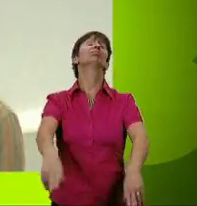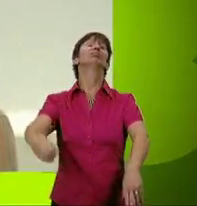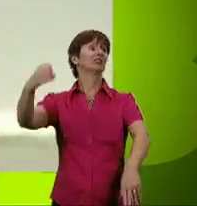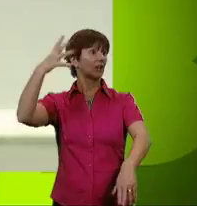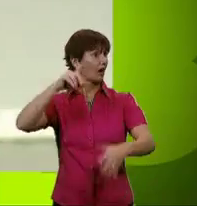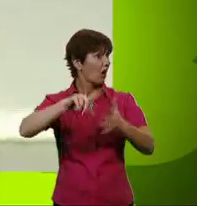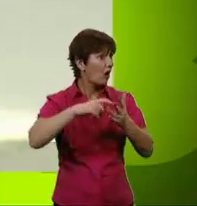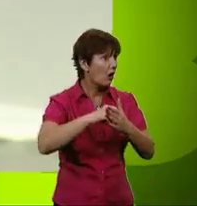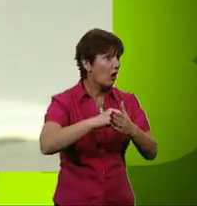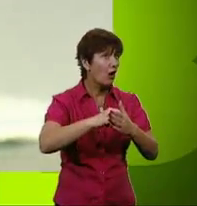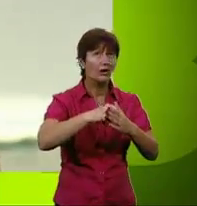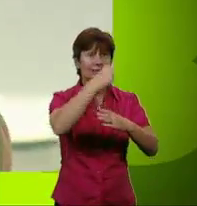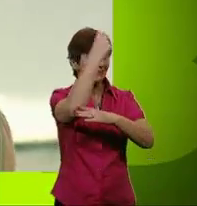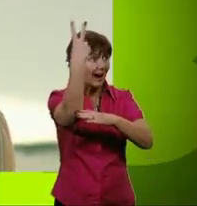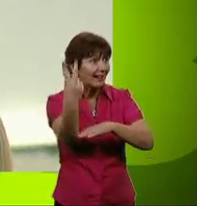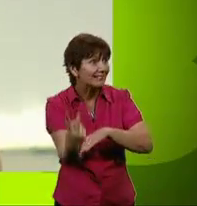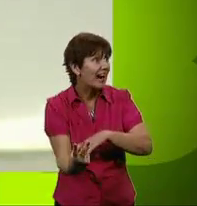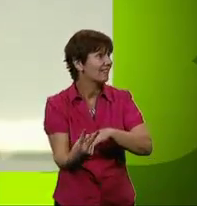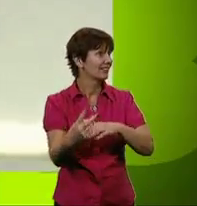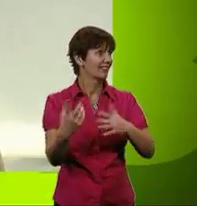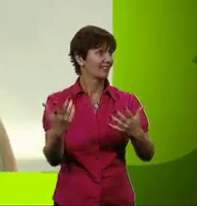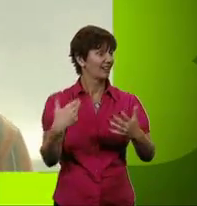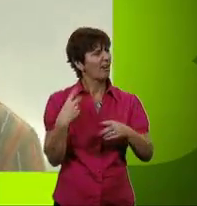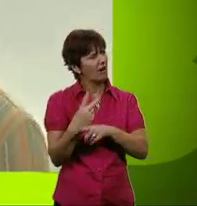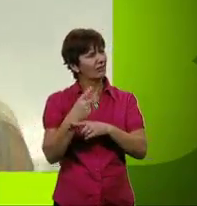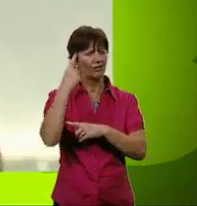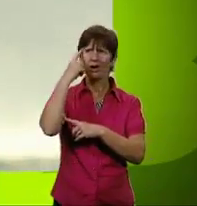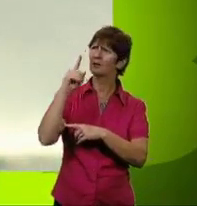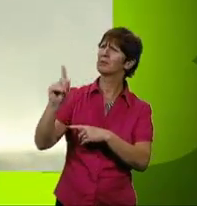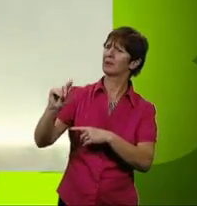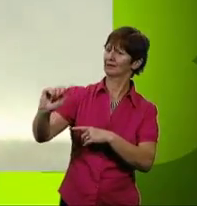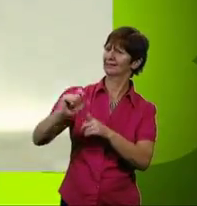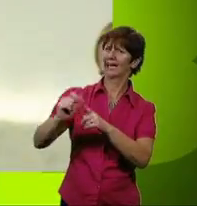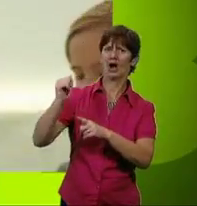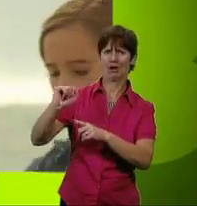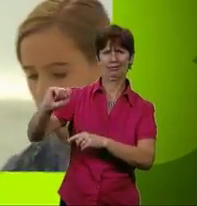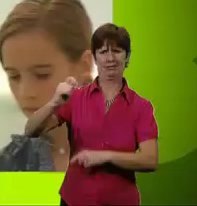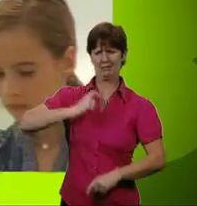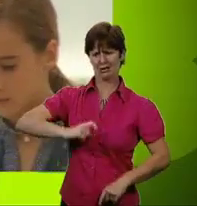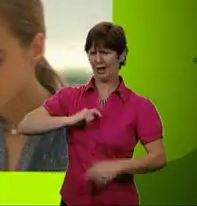often thought what people do on their days off reflects who they really are.